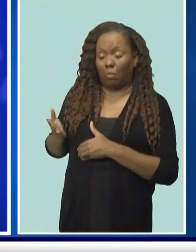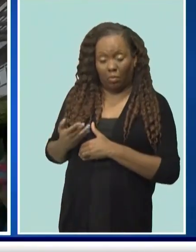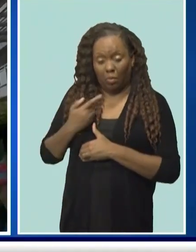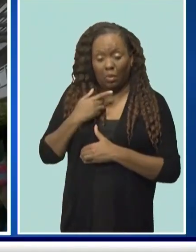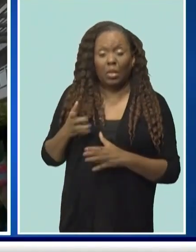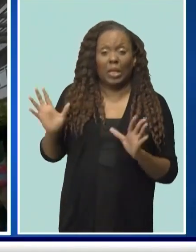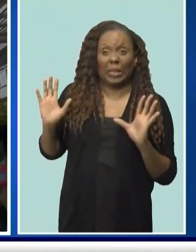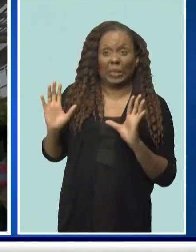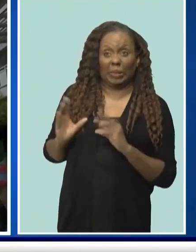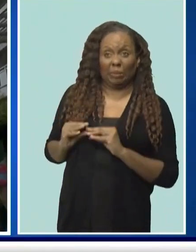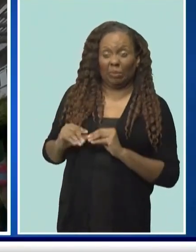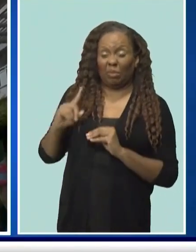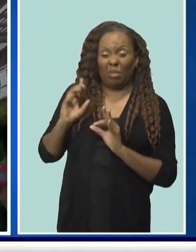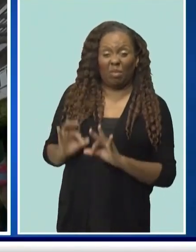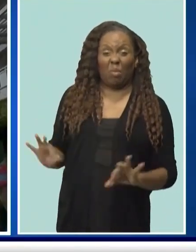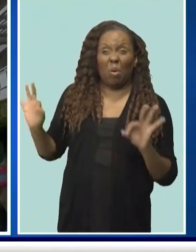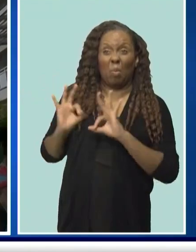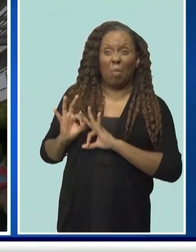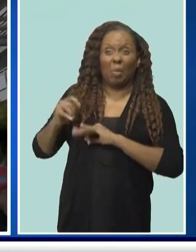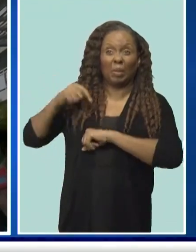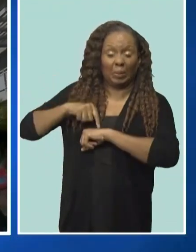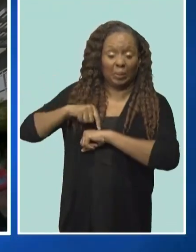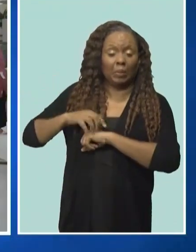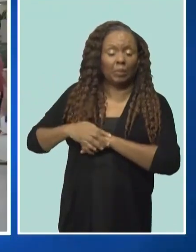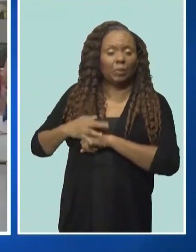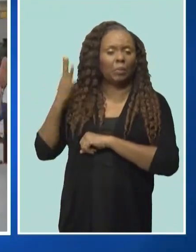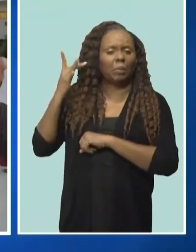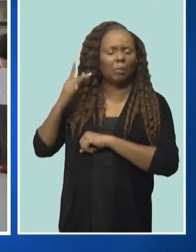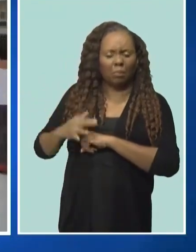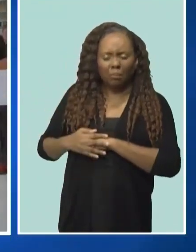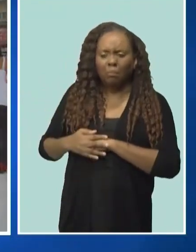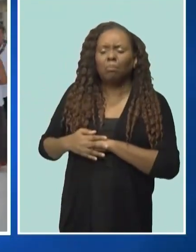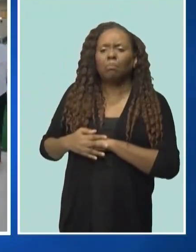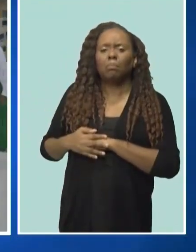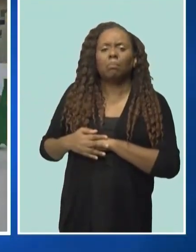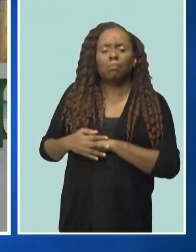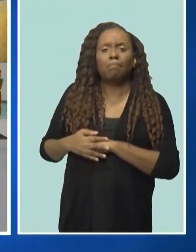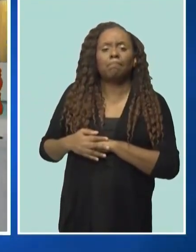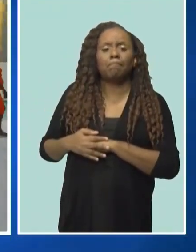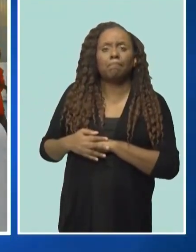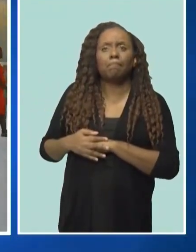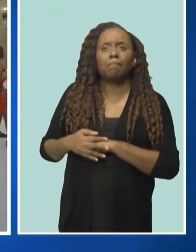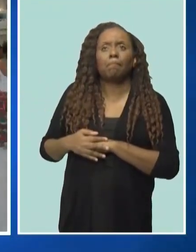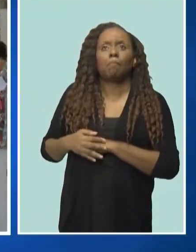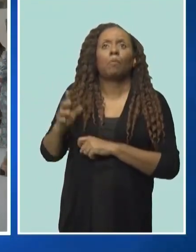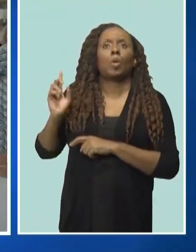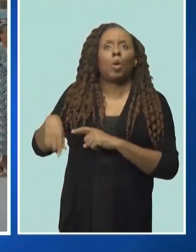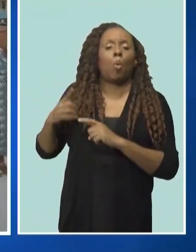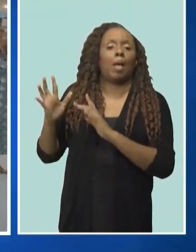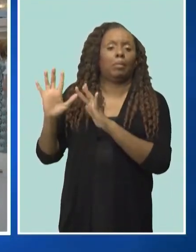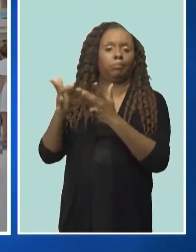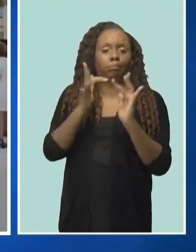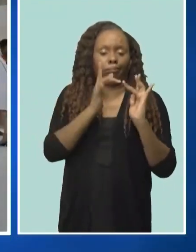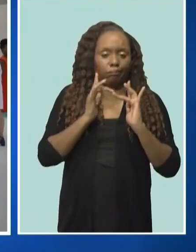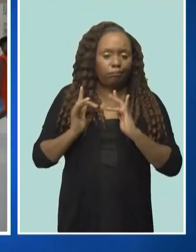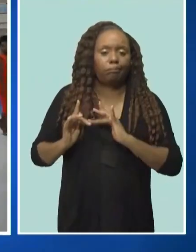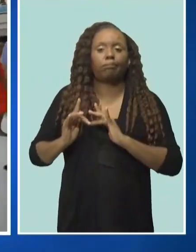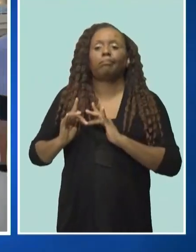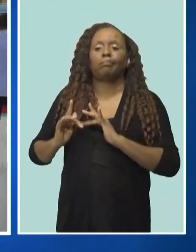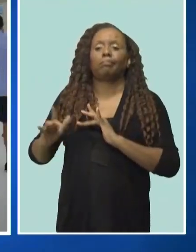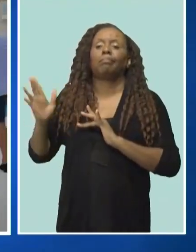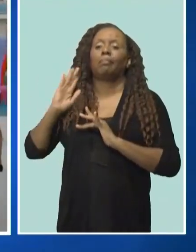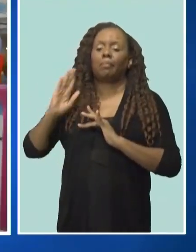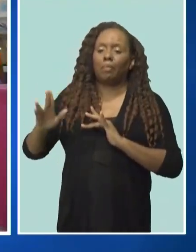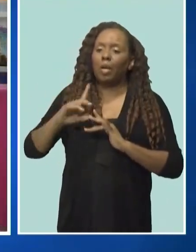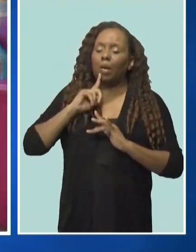meeting is coming at an important time. He believes its success will come from the networking done during the sessions.